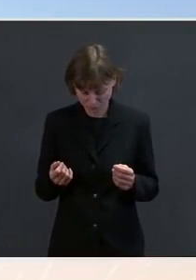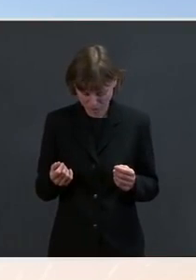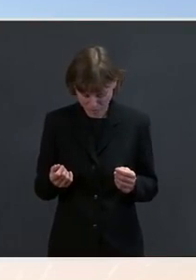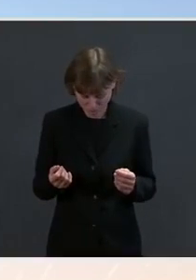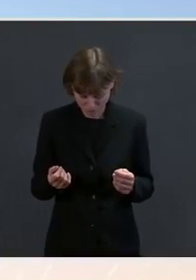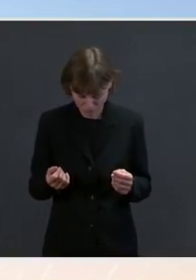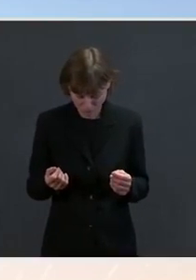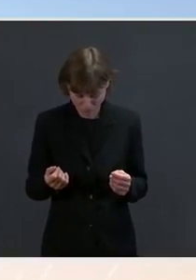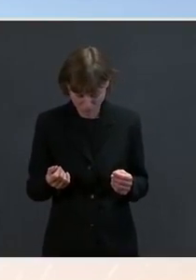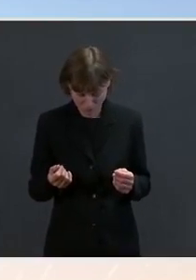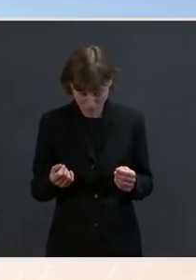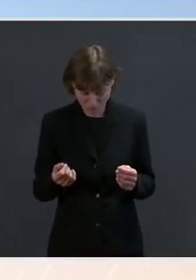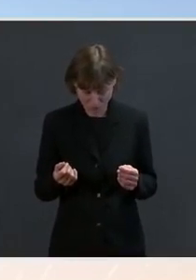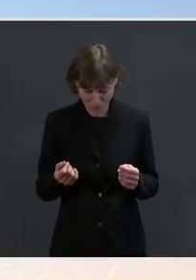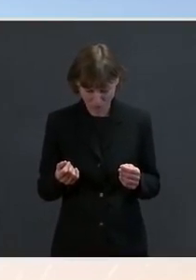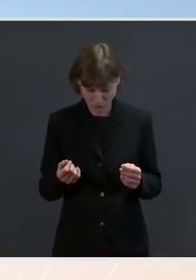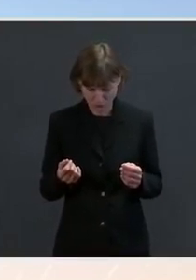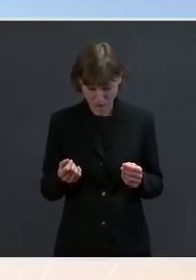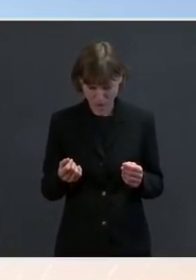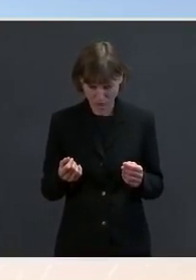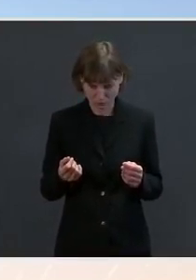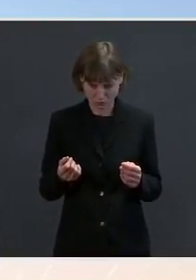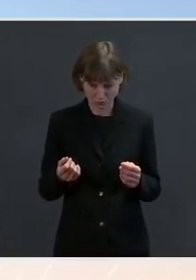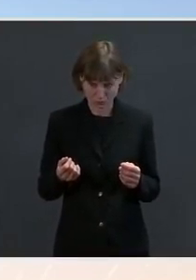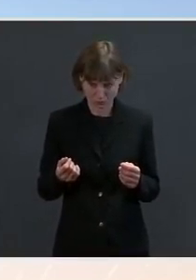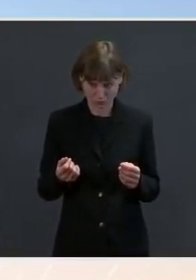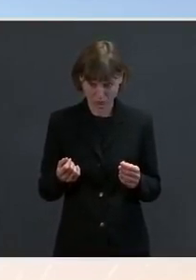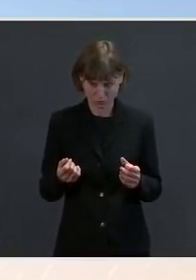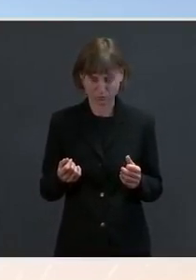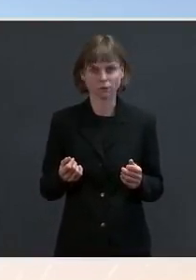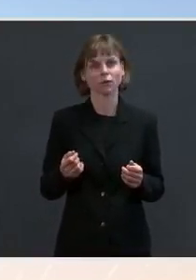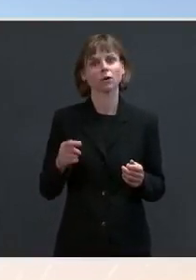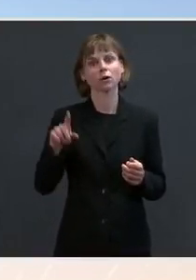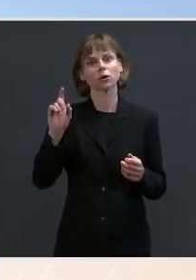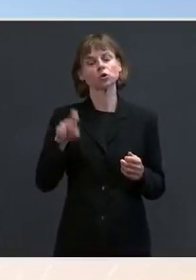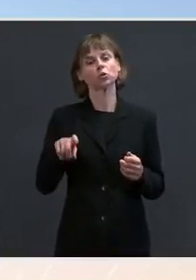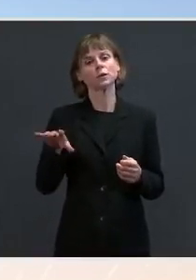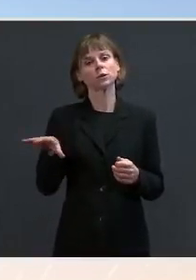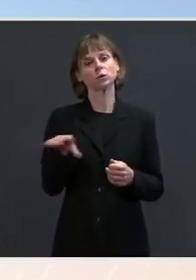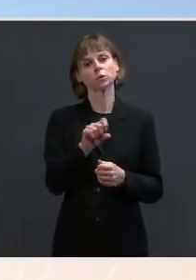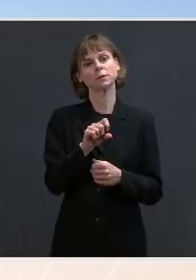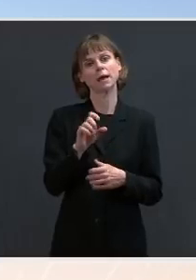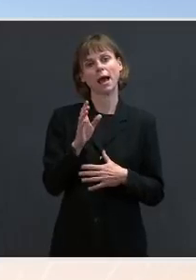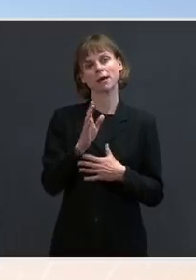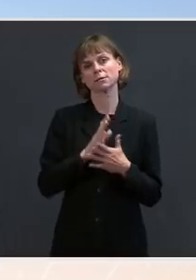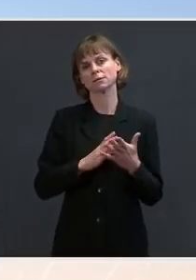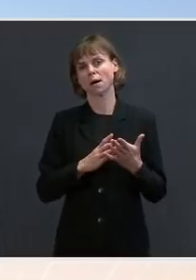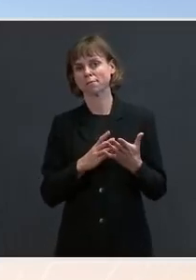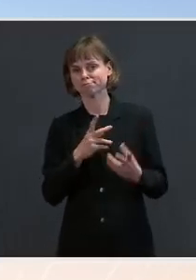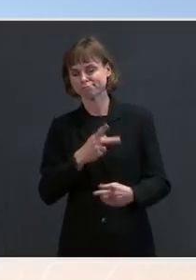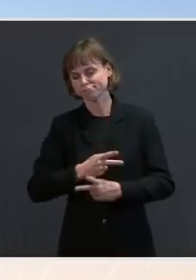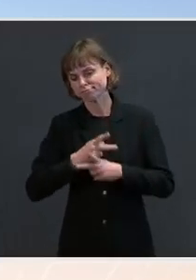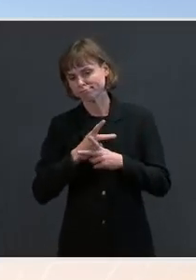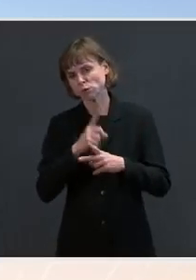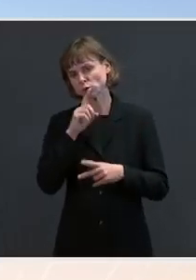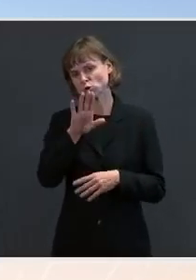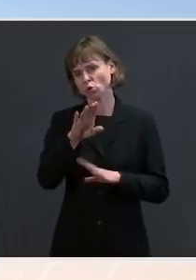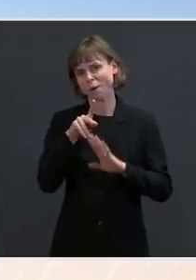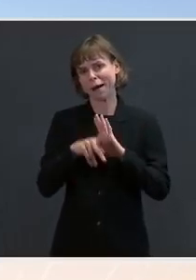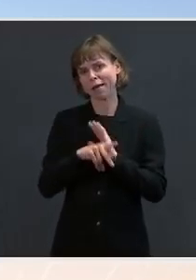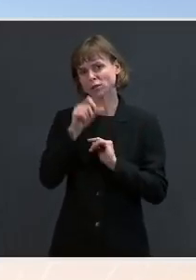how do you need to take some measures to ensure that your policies don't suffer when there's a defection like Joe